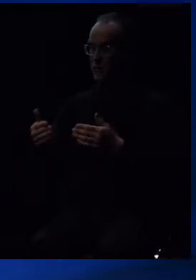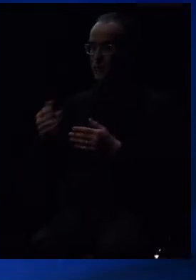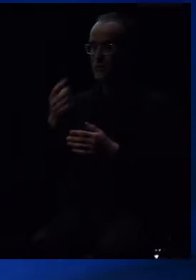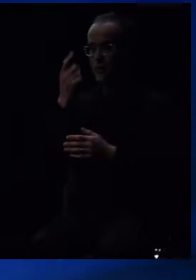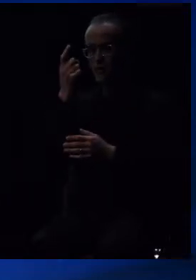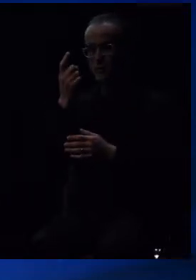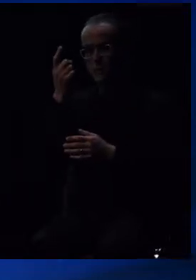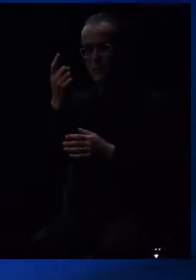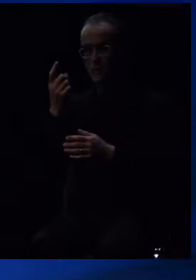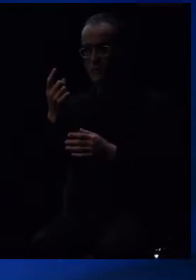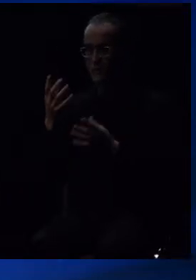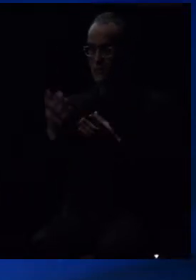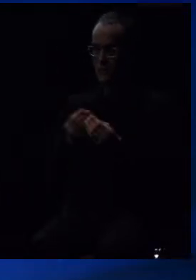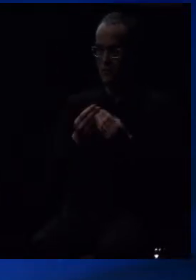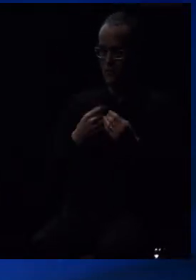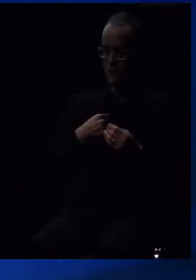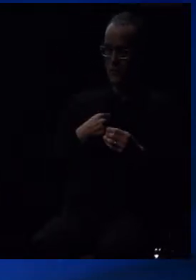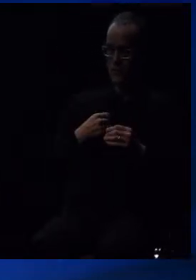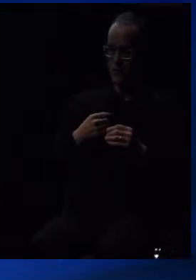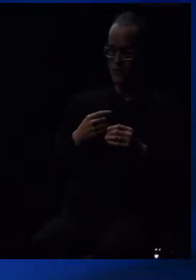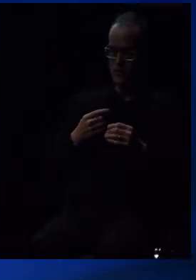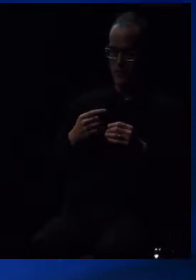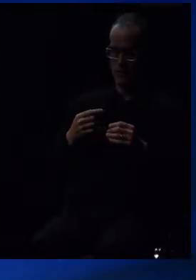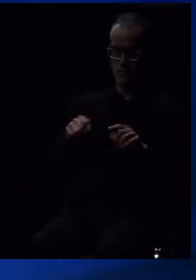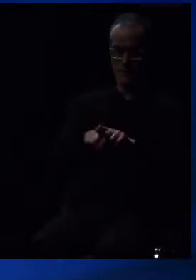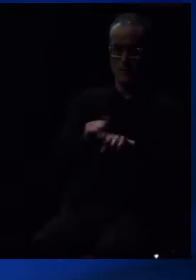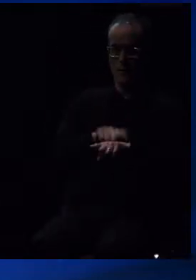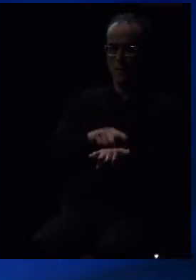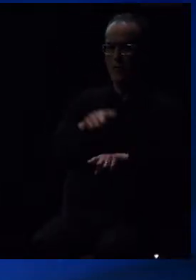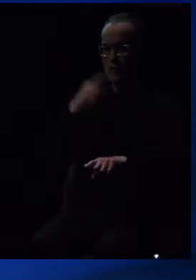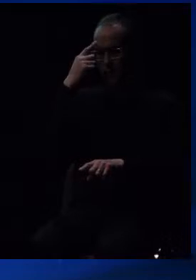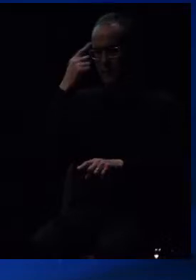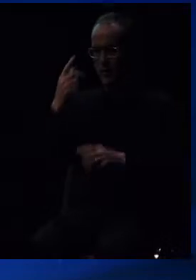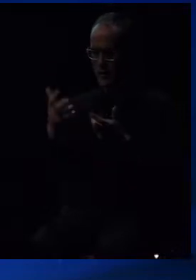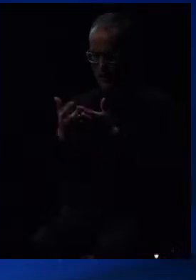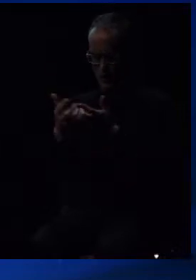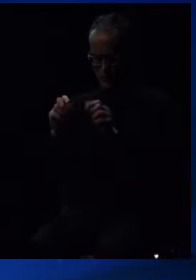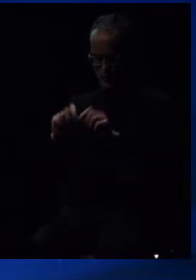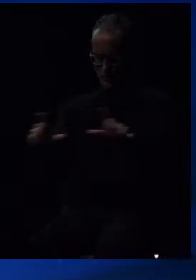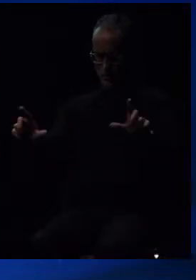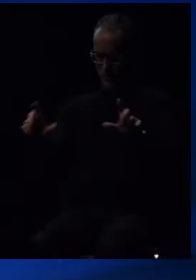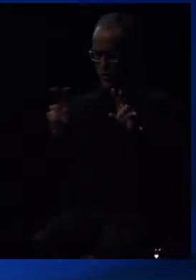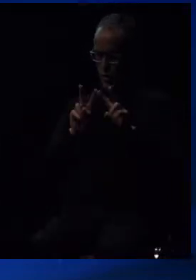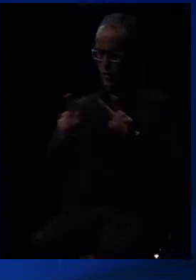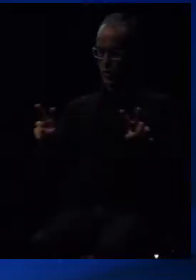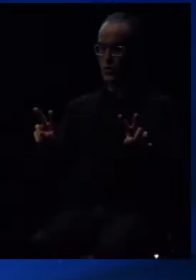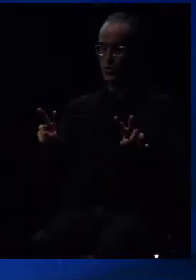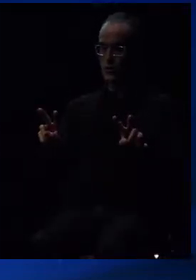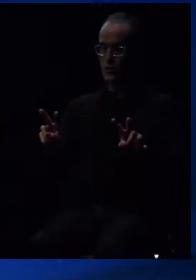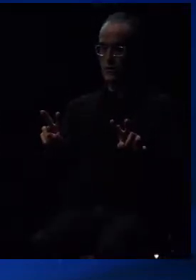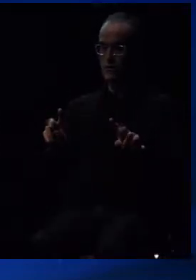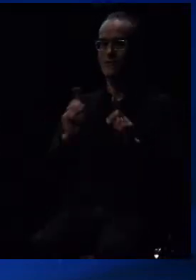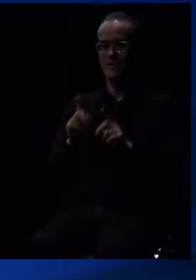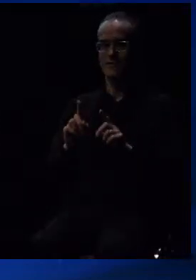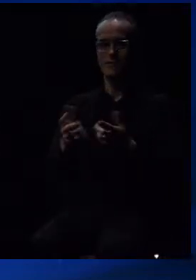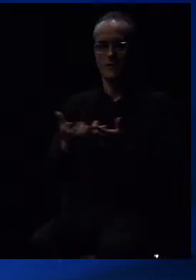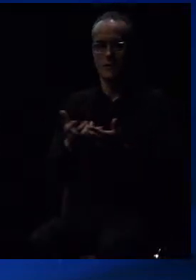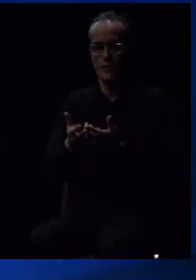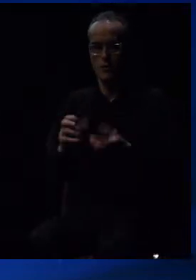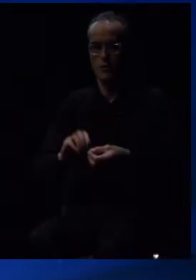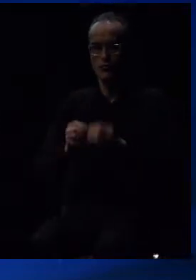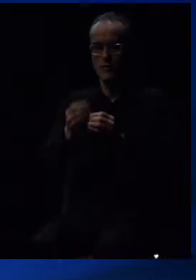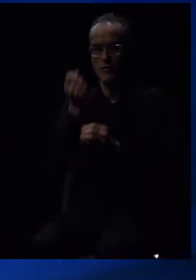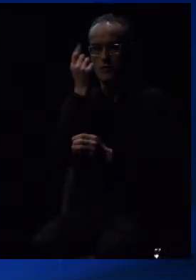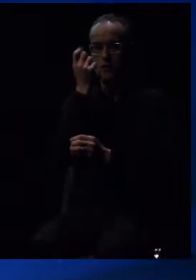with me in parallel about the look. So that's how we came with this idea